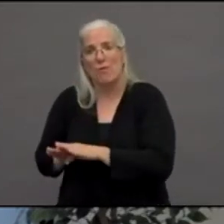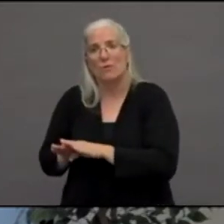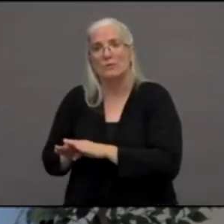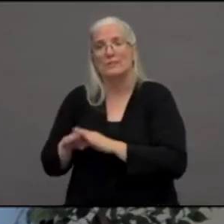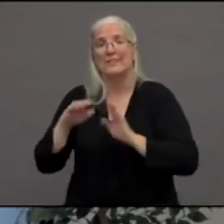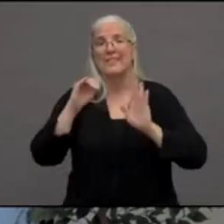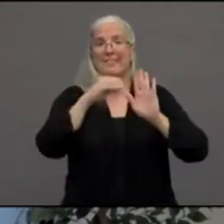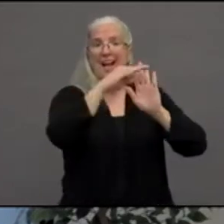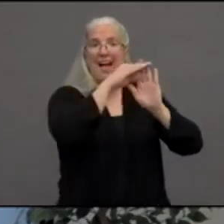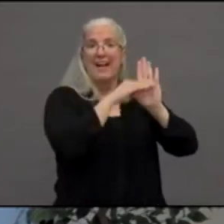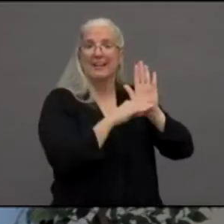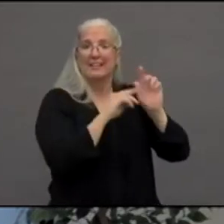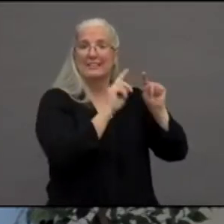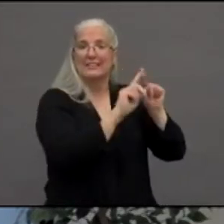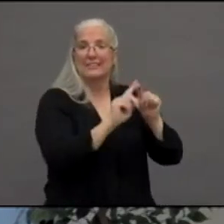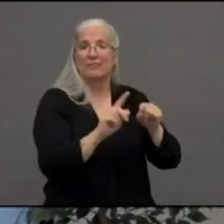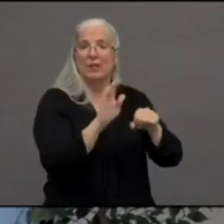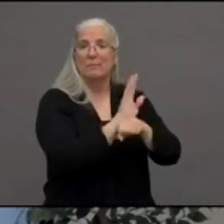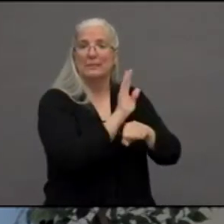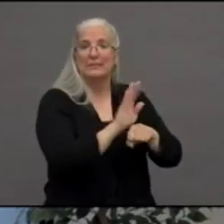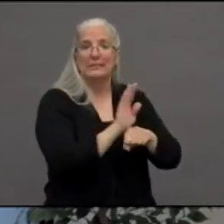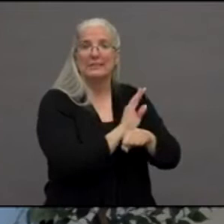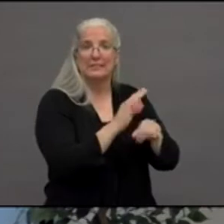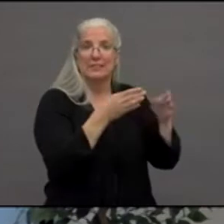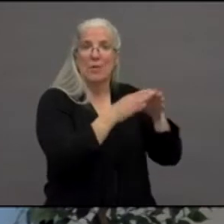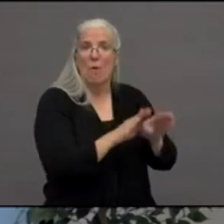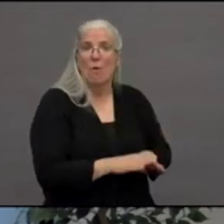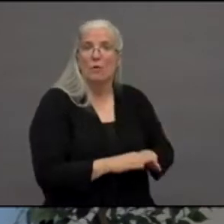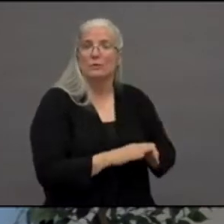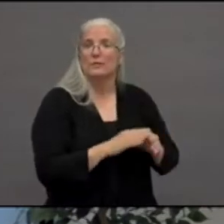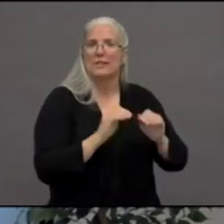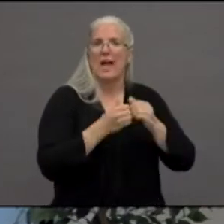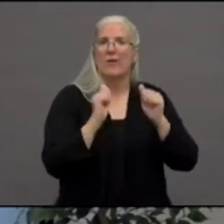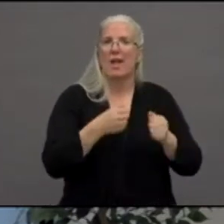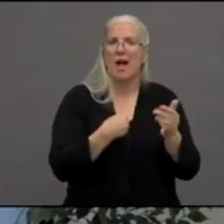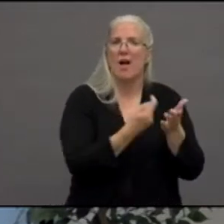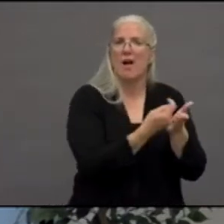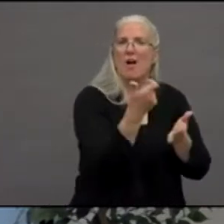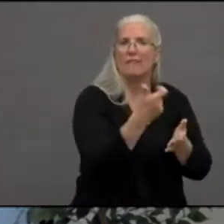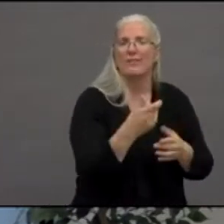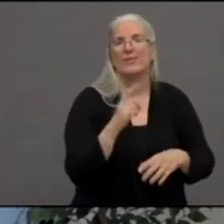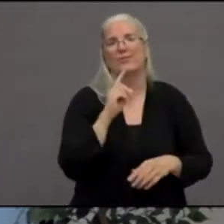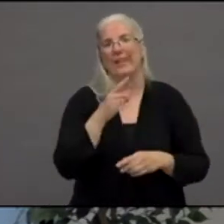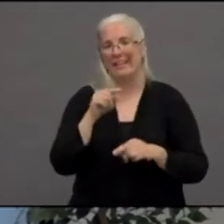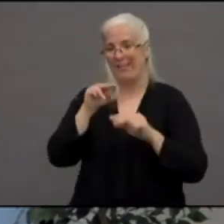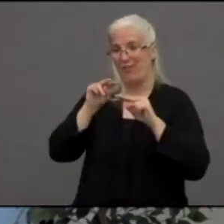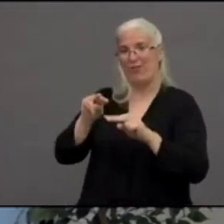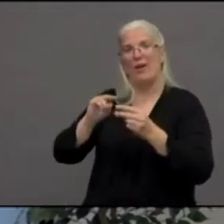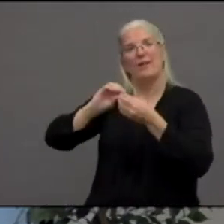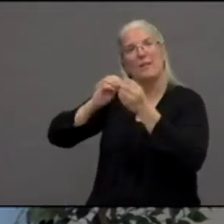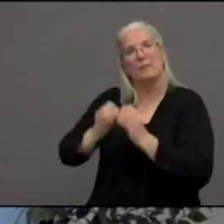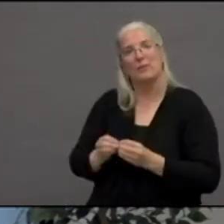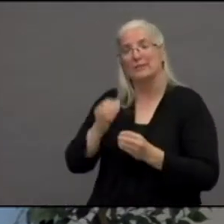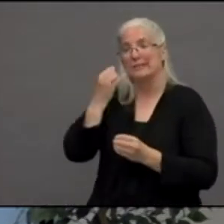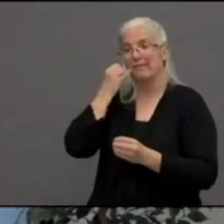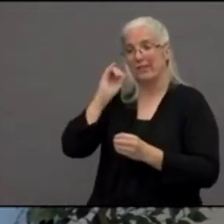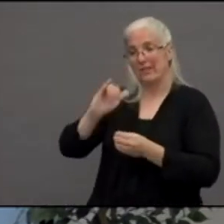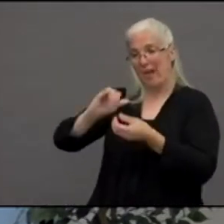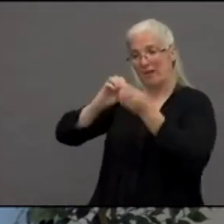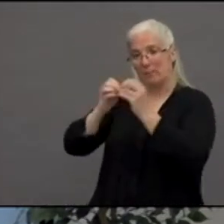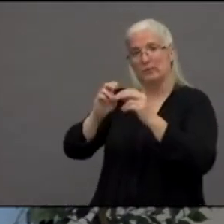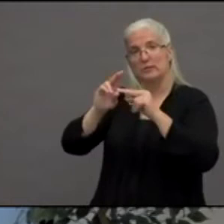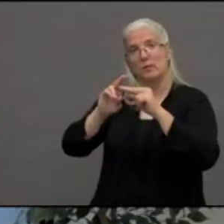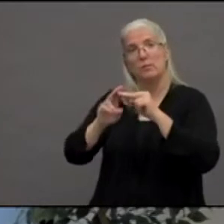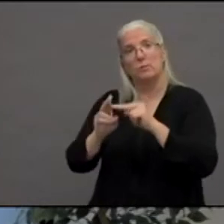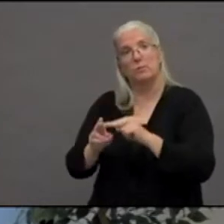it's math. It's you slow the spread in your county, and the hospitalization rates are going to go down